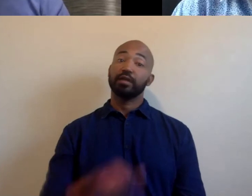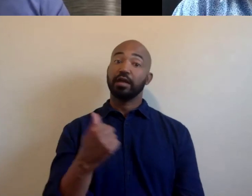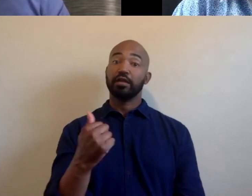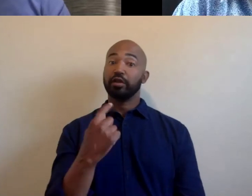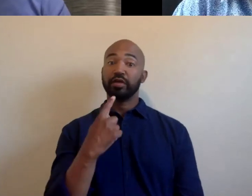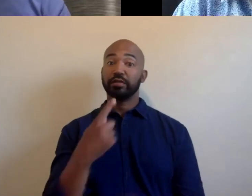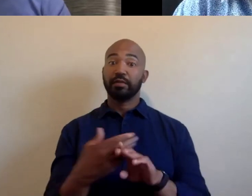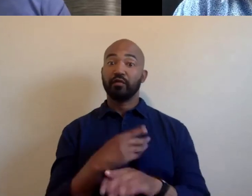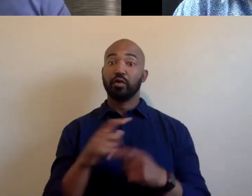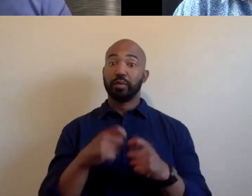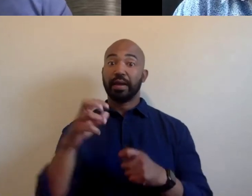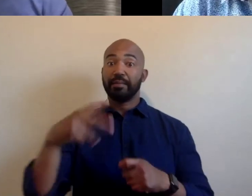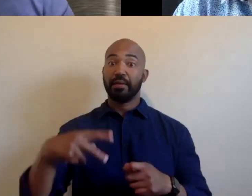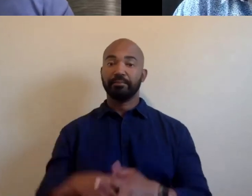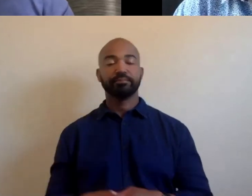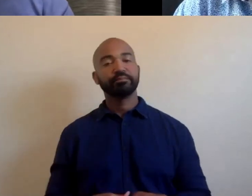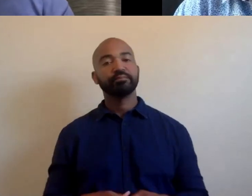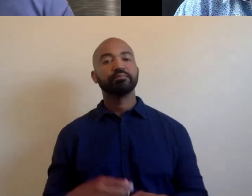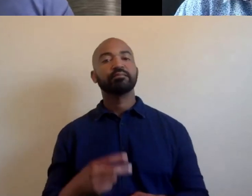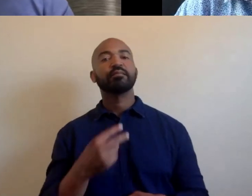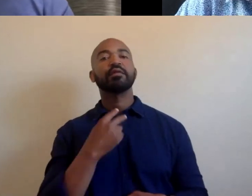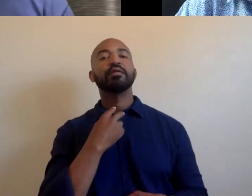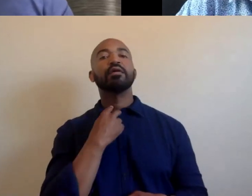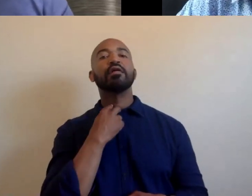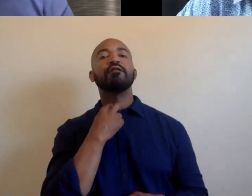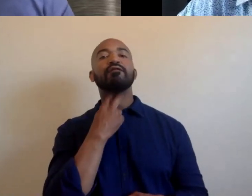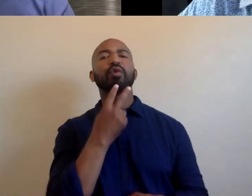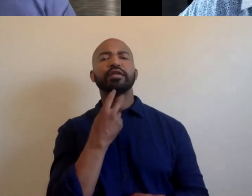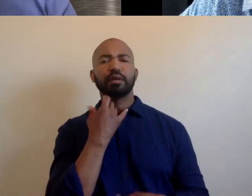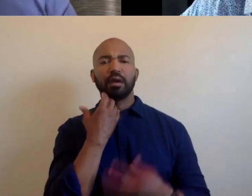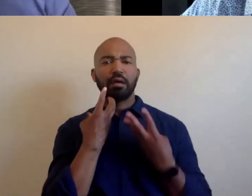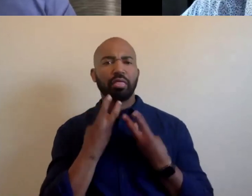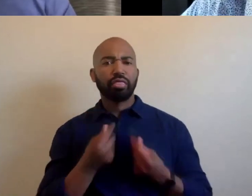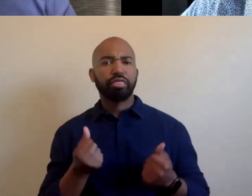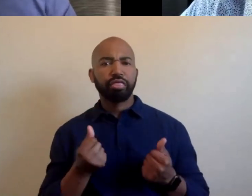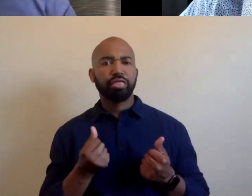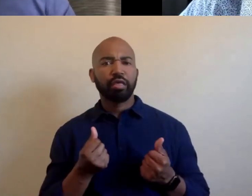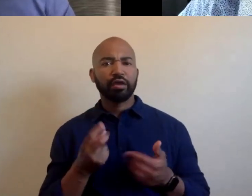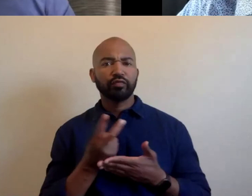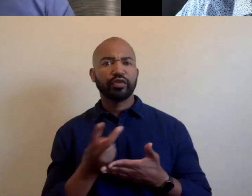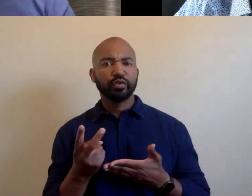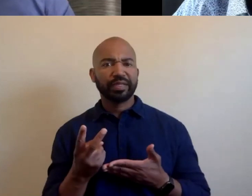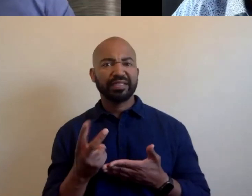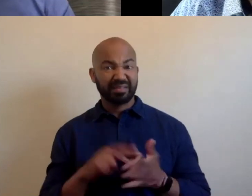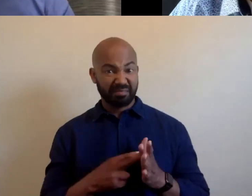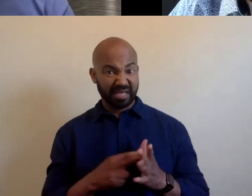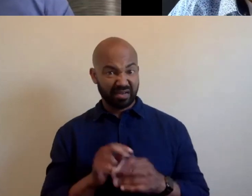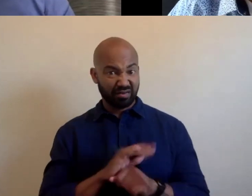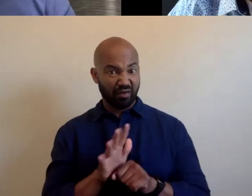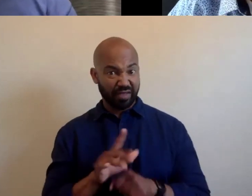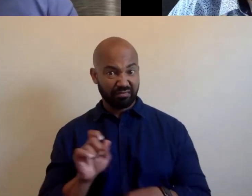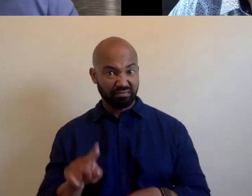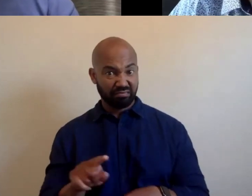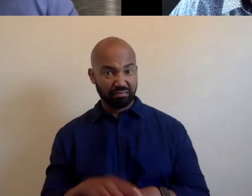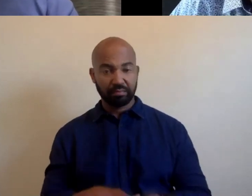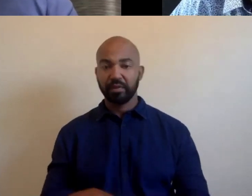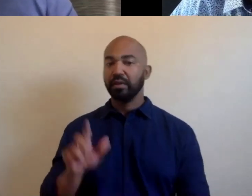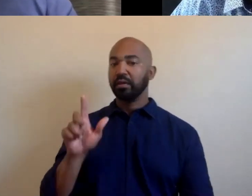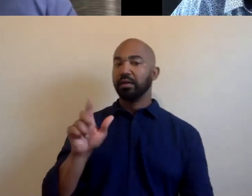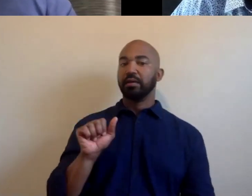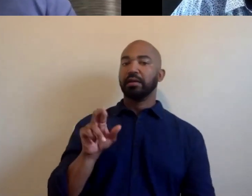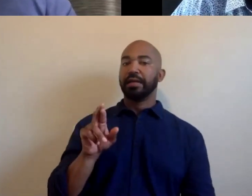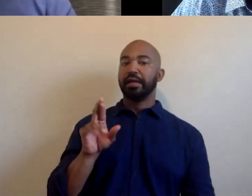up? So could loss of voice for 2 weeks be a symptom of COVID-19? Great question. So laryngitis